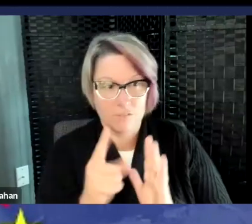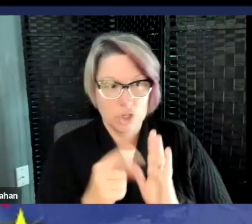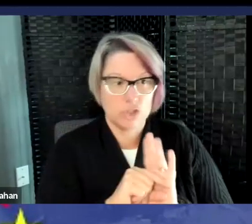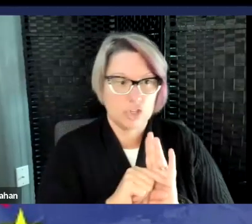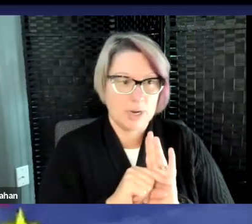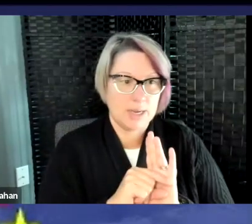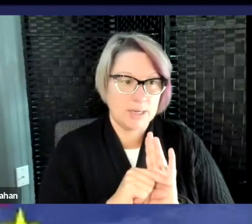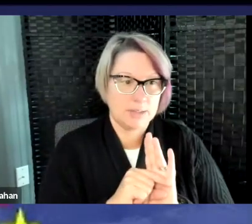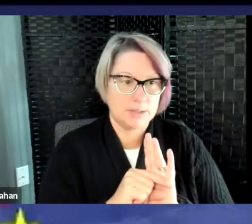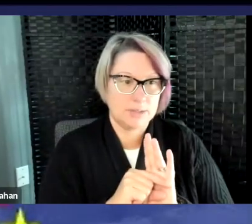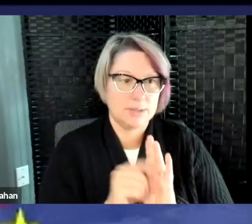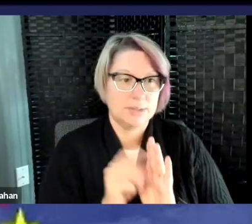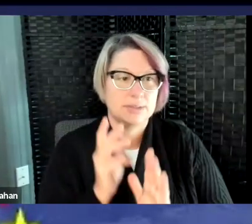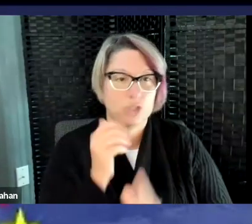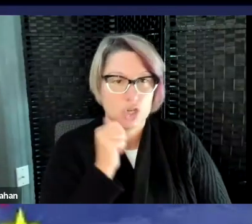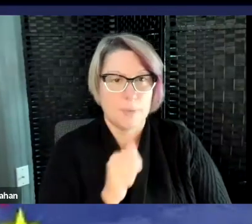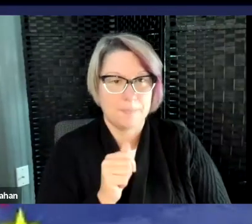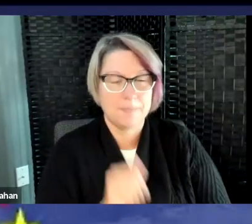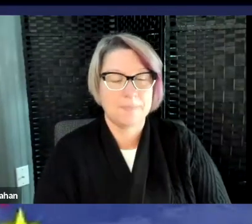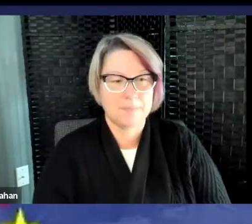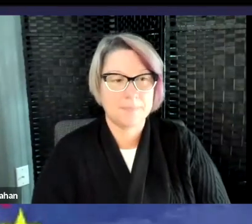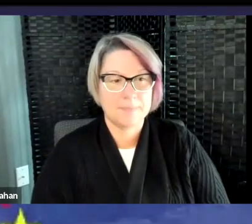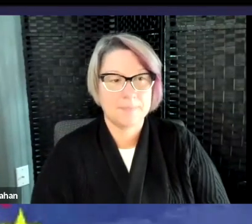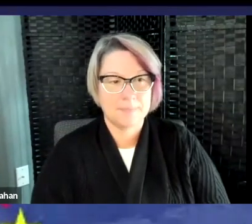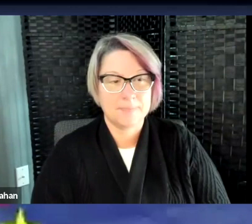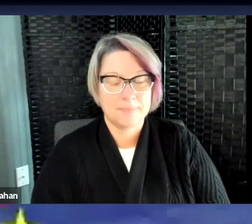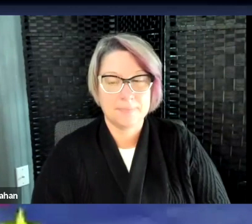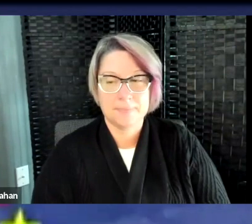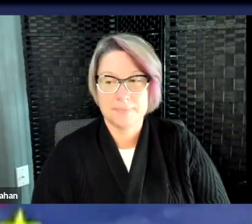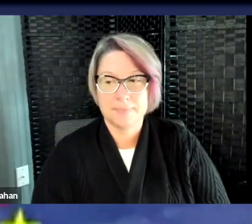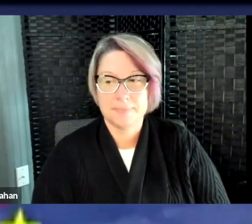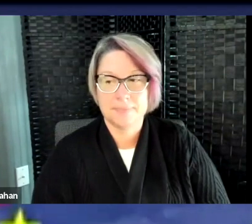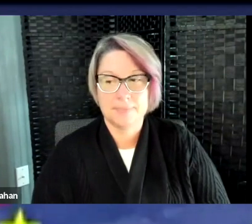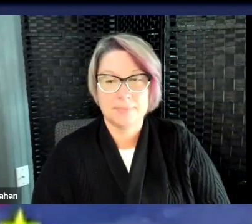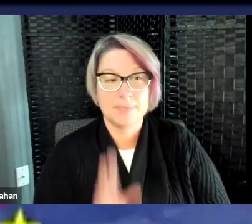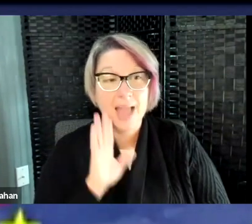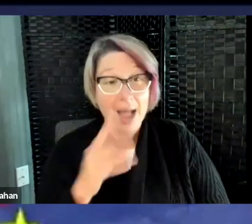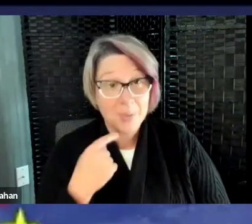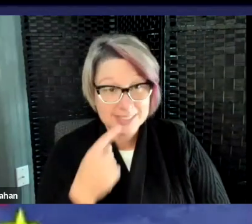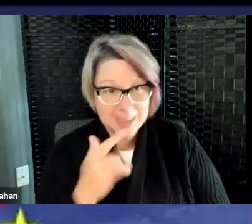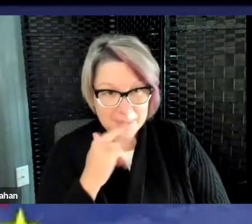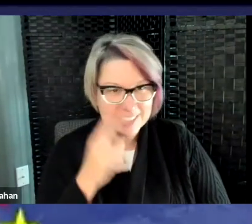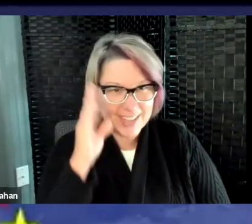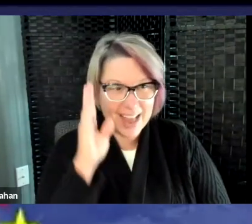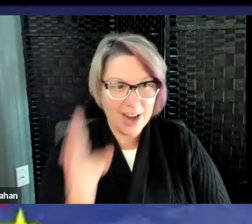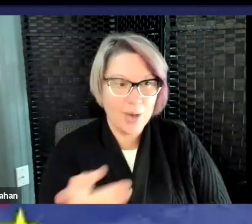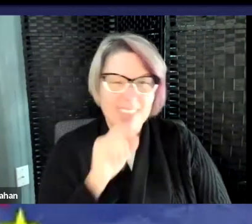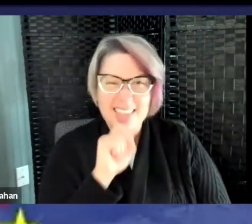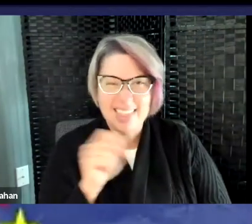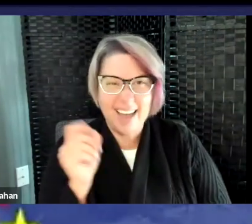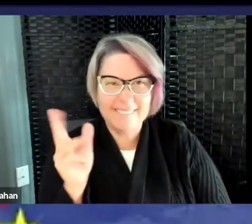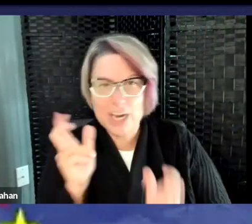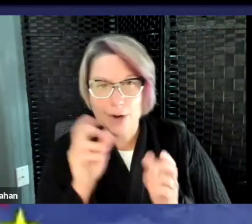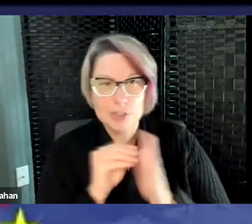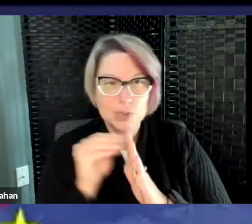grader who's moving up to second grade is a girl. So I got one of each. And I will tell my kids that you guys said hello. They love hearing about the students